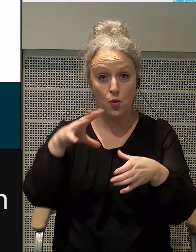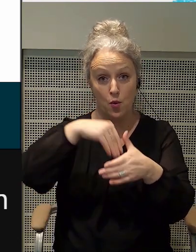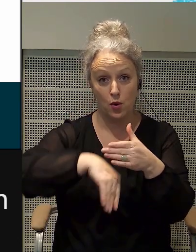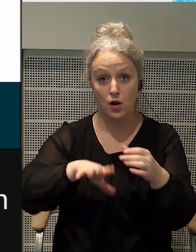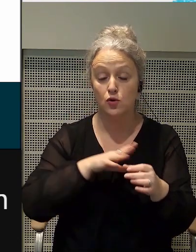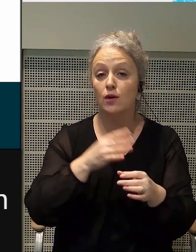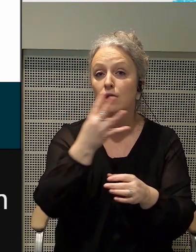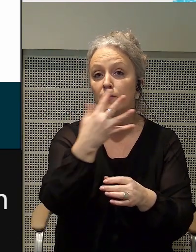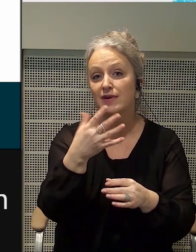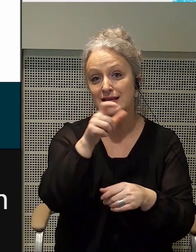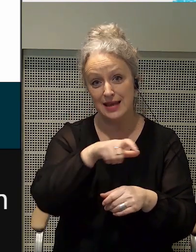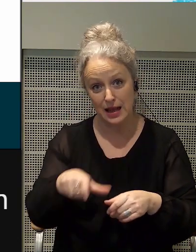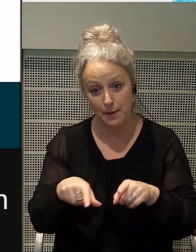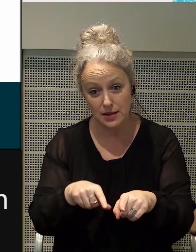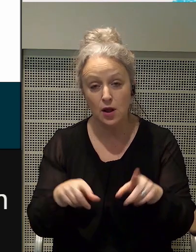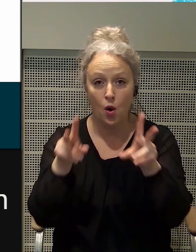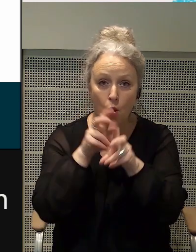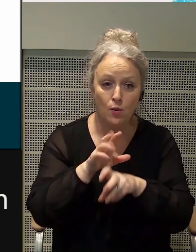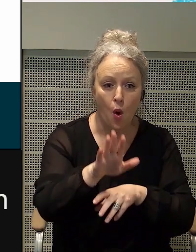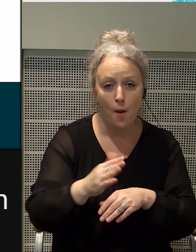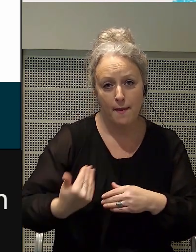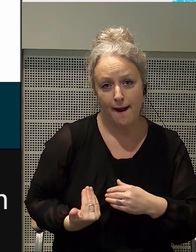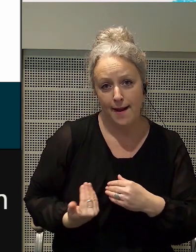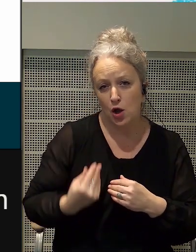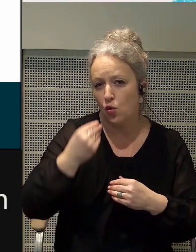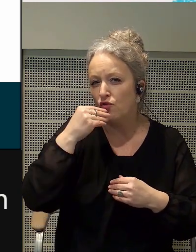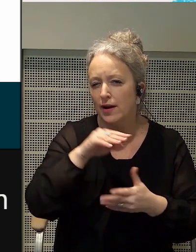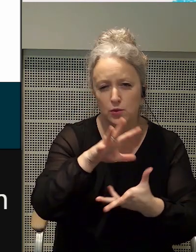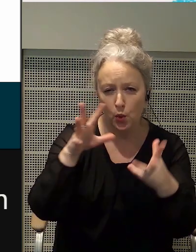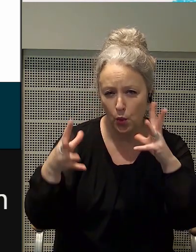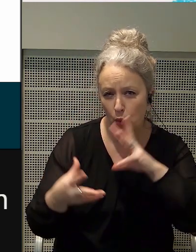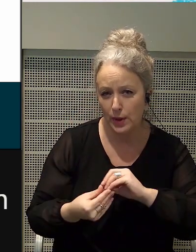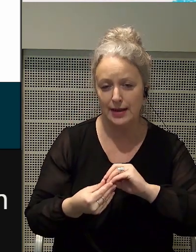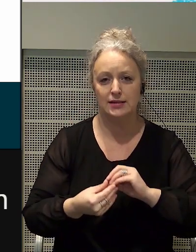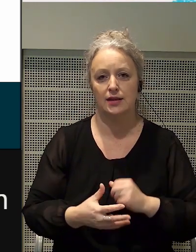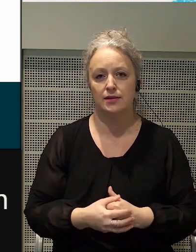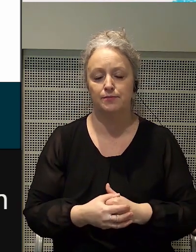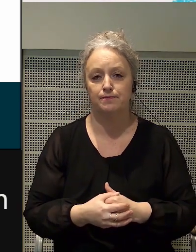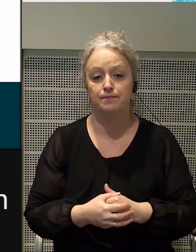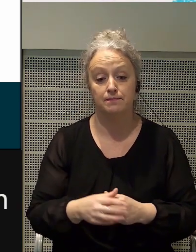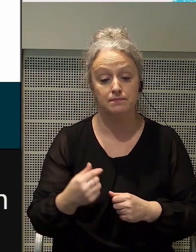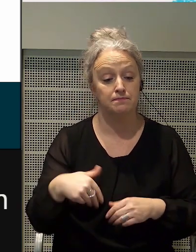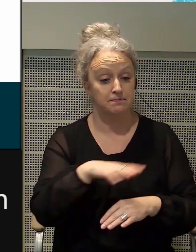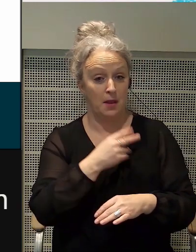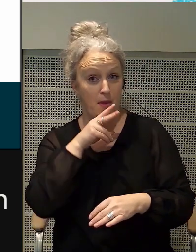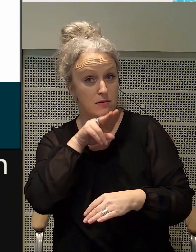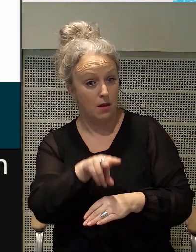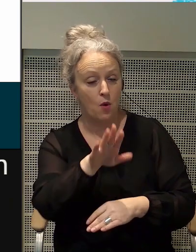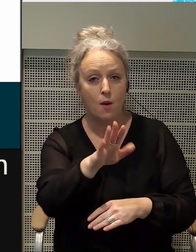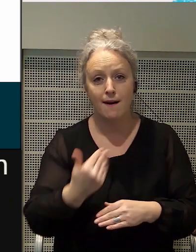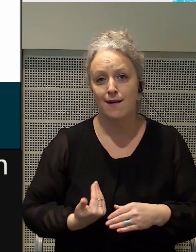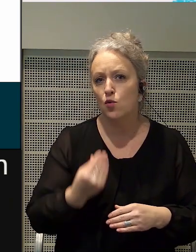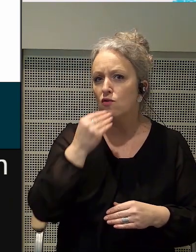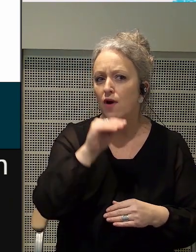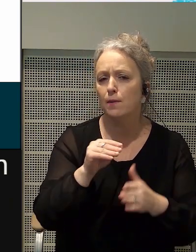general questionnaires, and we saw that their quality of life was severely affected. And then it's hard to decide, is it because